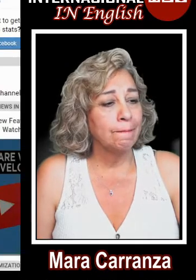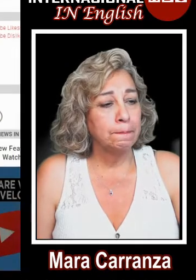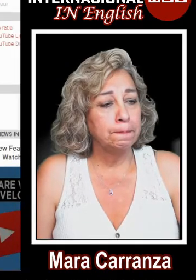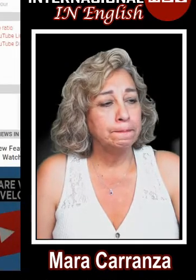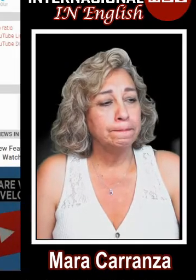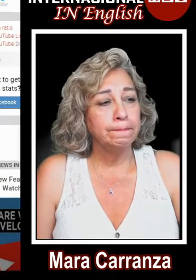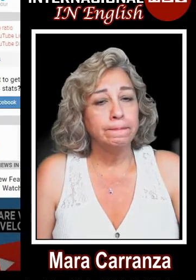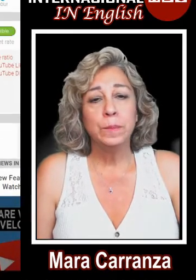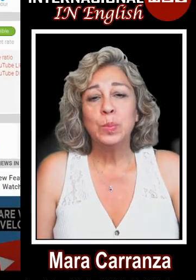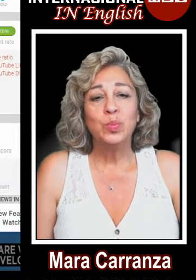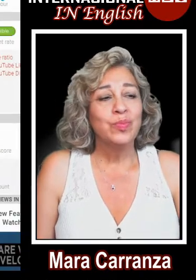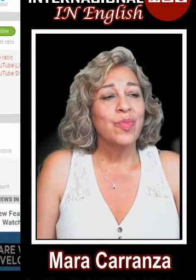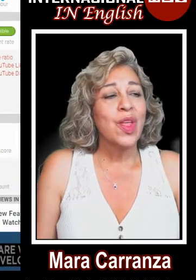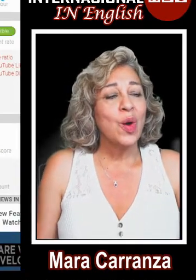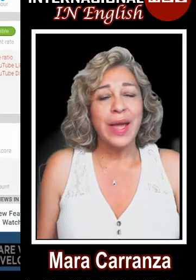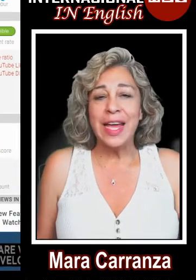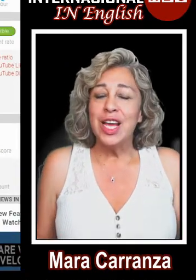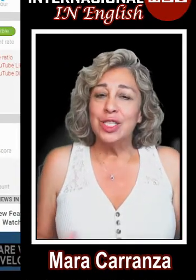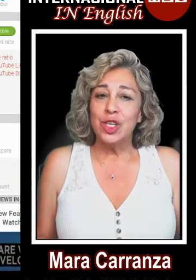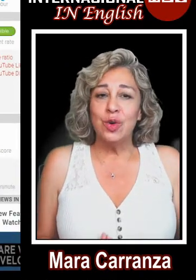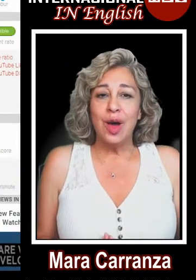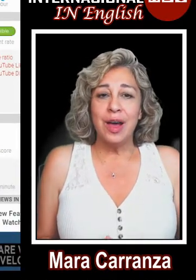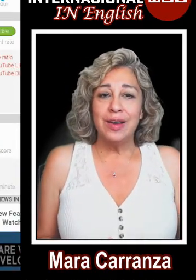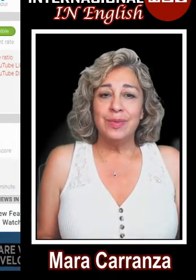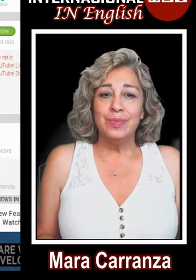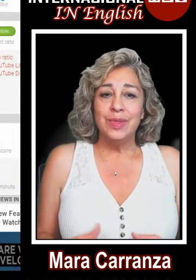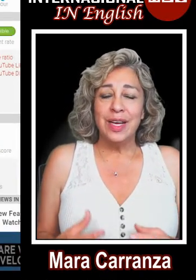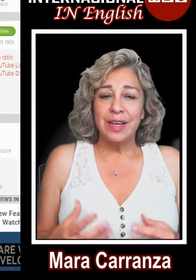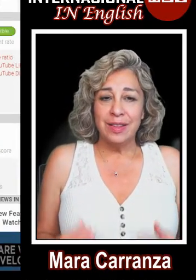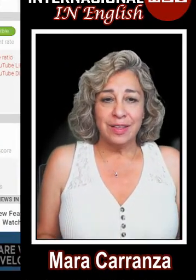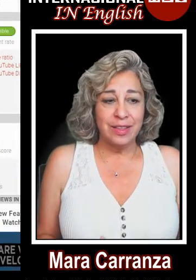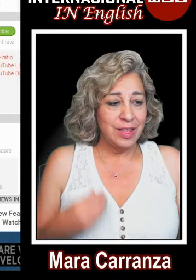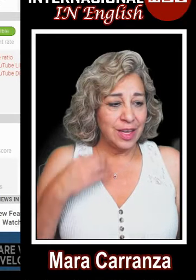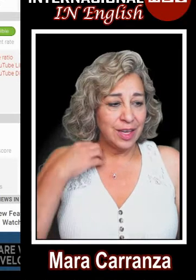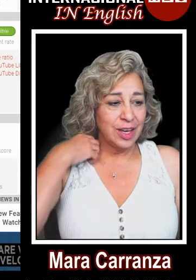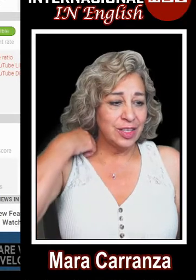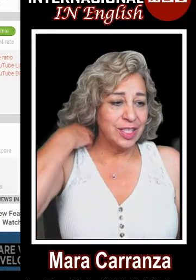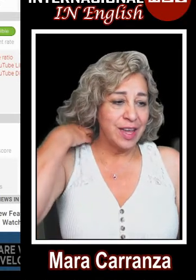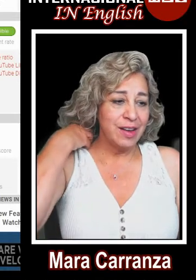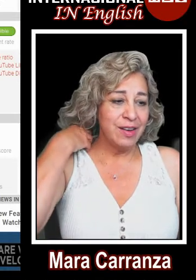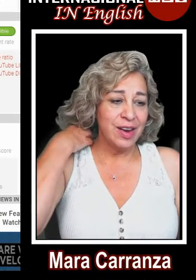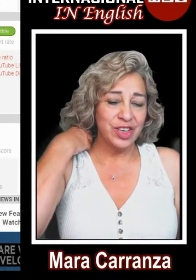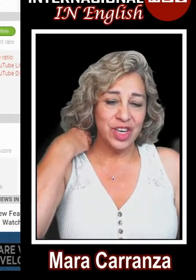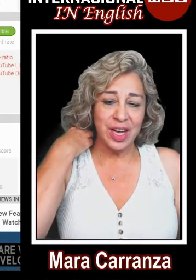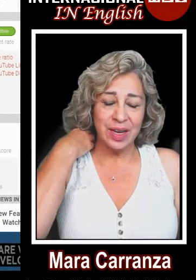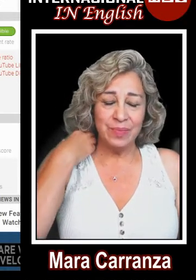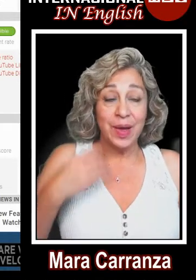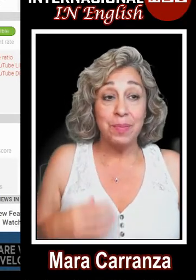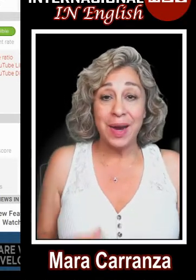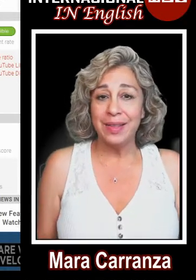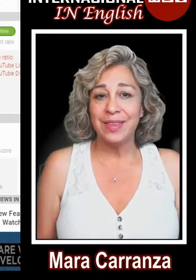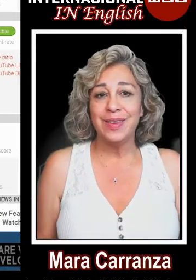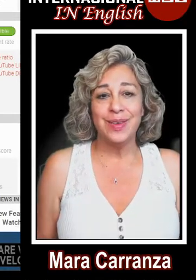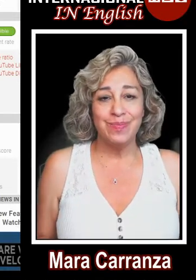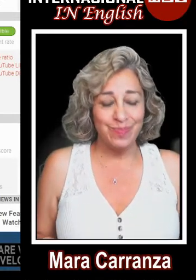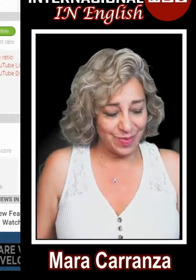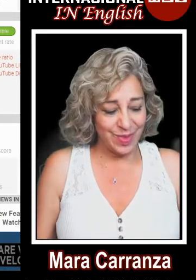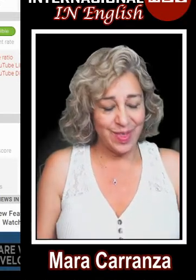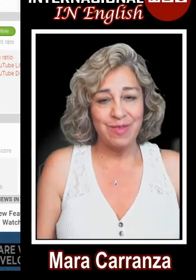Buenas tardes, gracias. Okay, so the concierge, Abrat, the